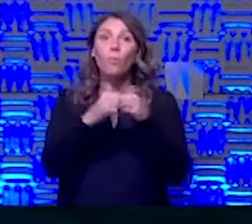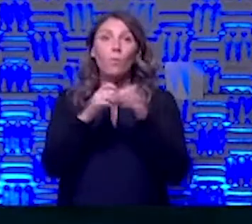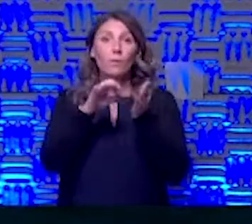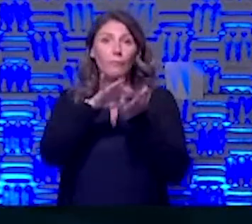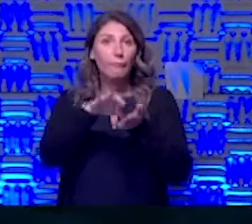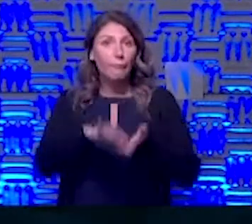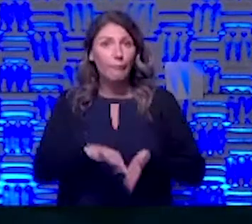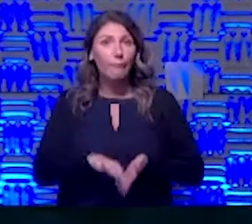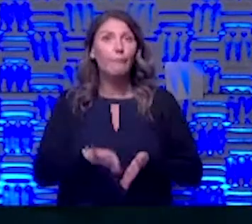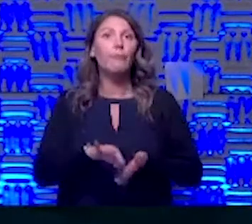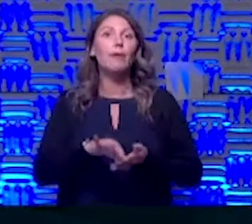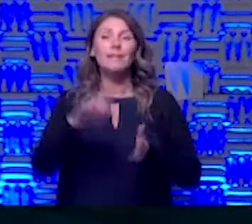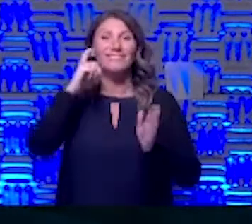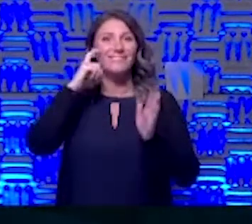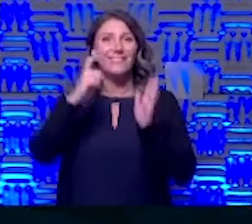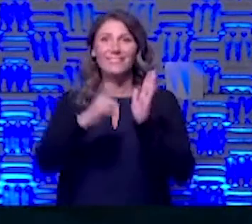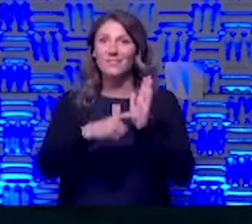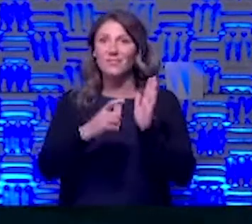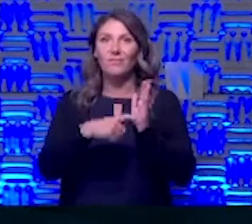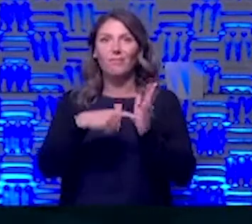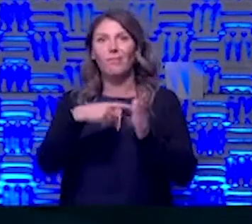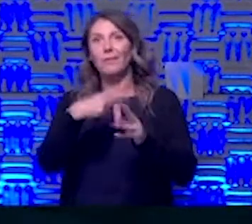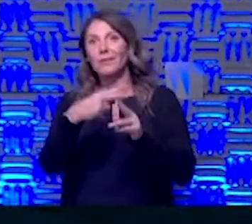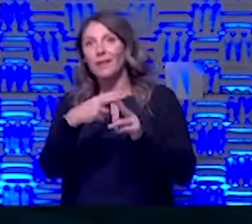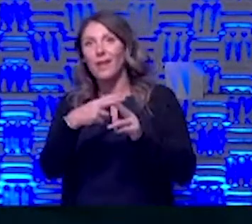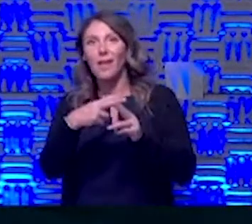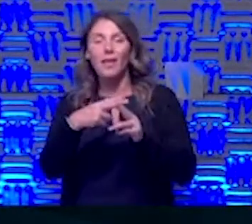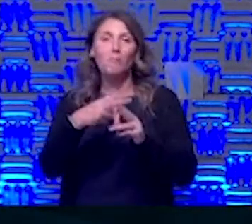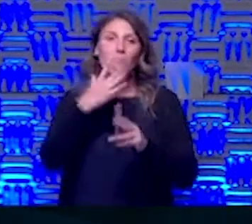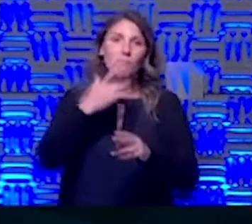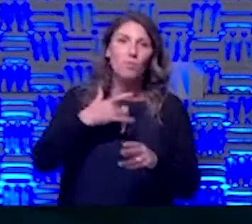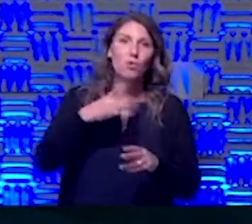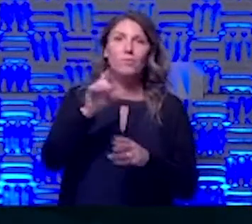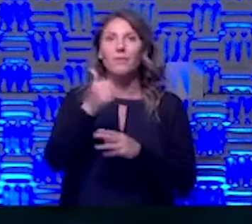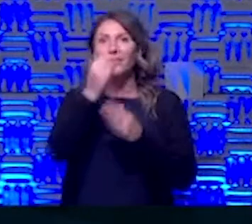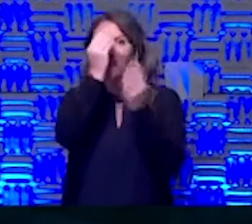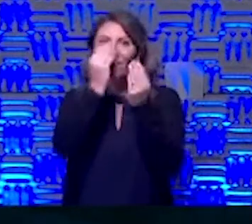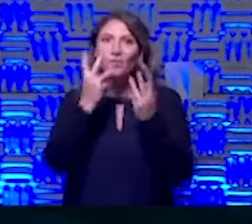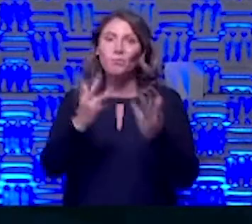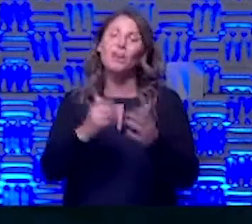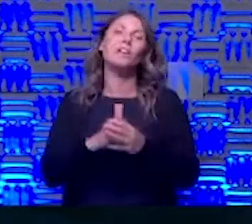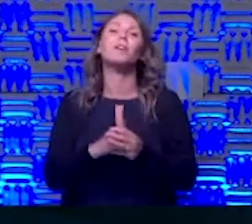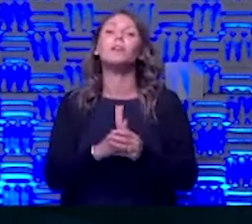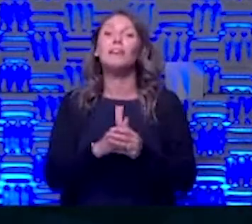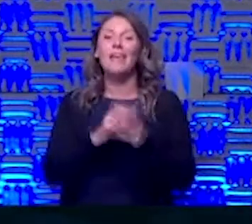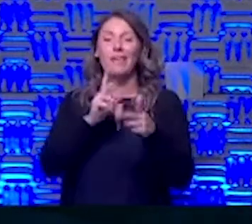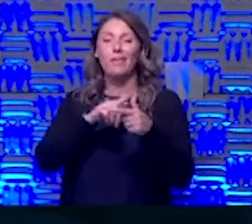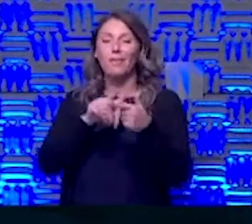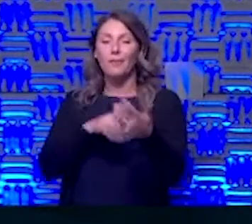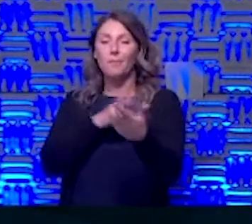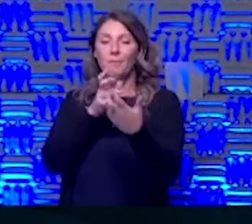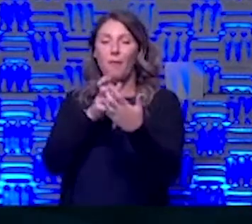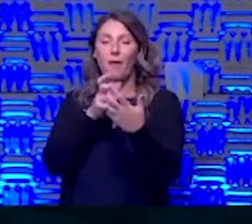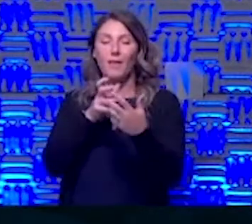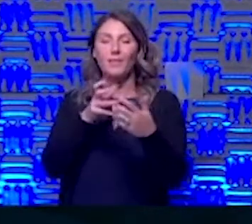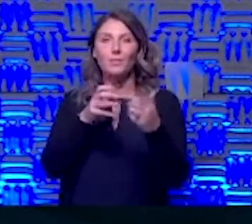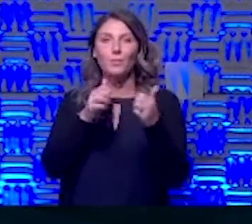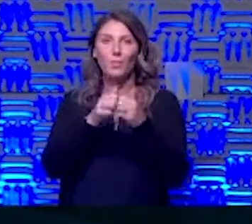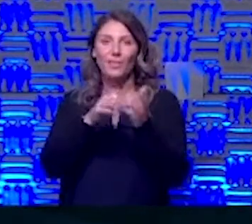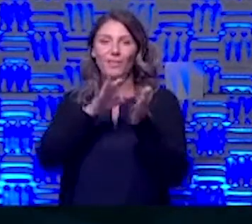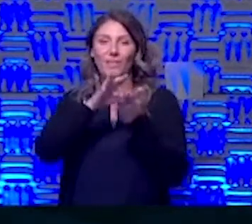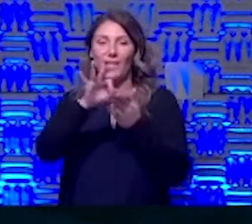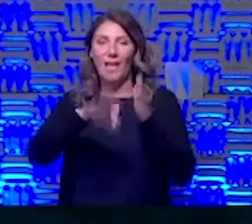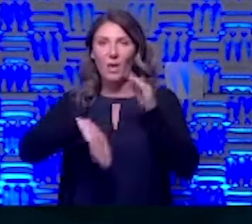patient identifiers. They take the name, date of birth, and other information. So there is matching that is done at the counting level. So there